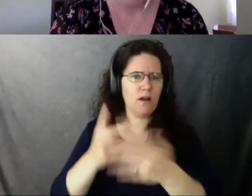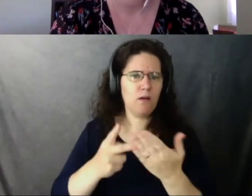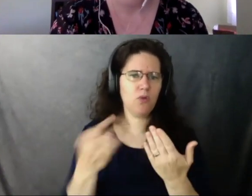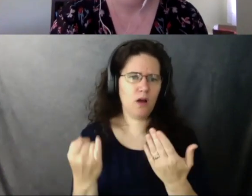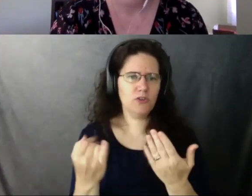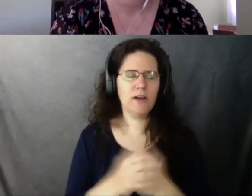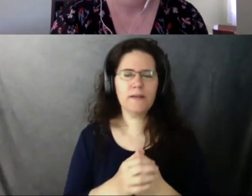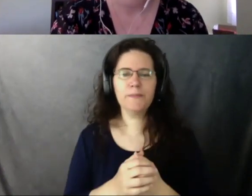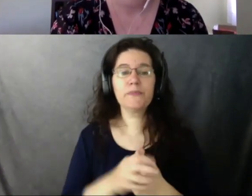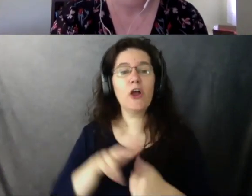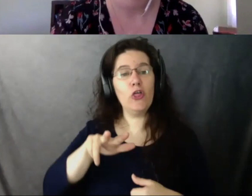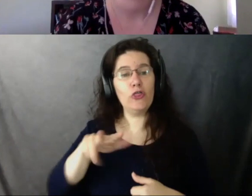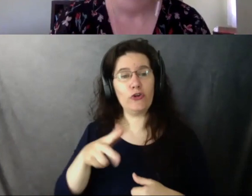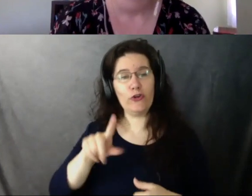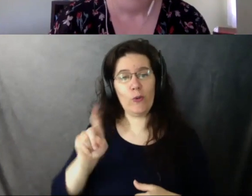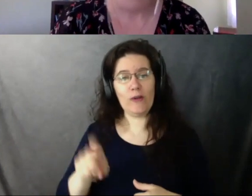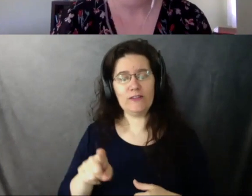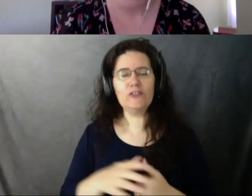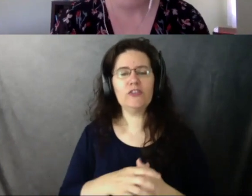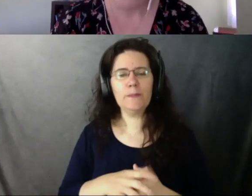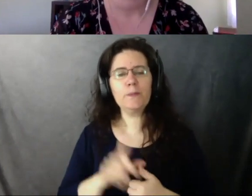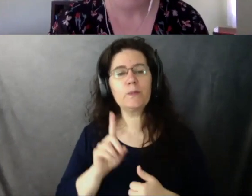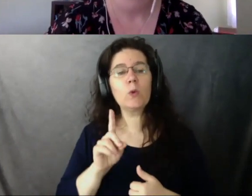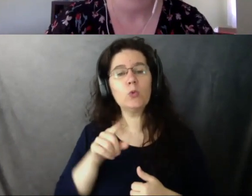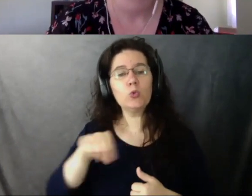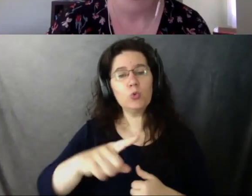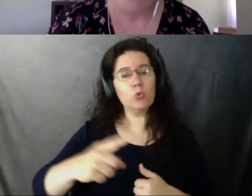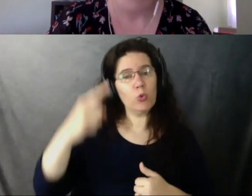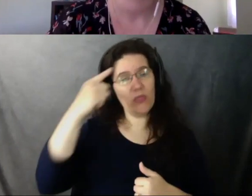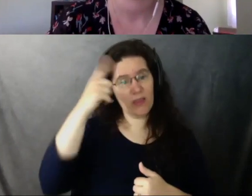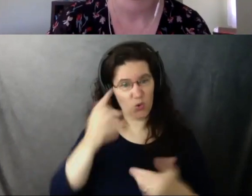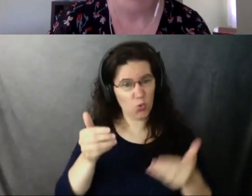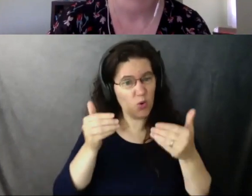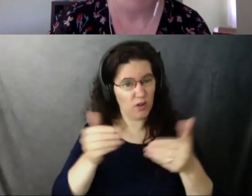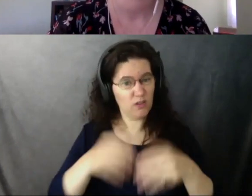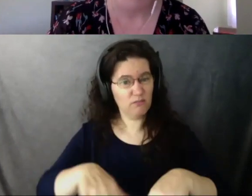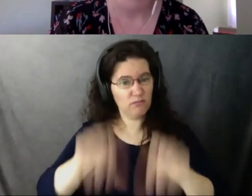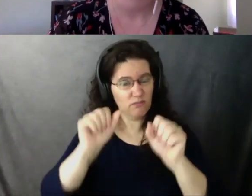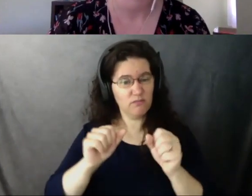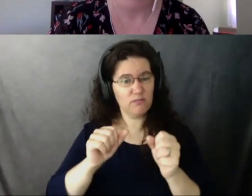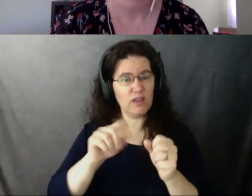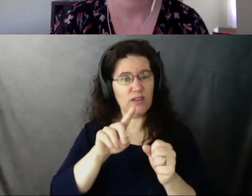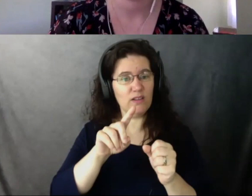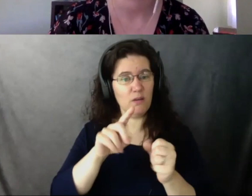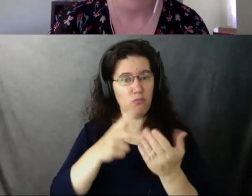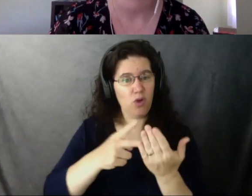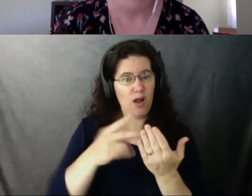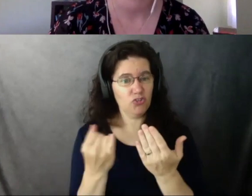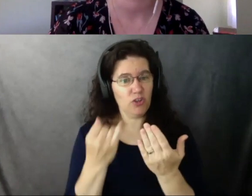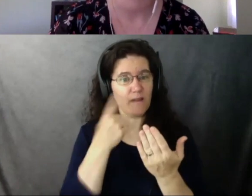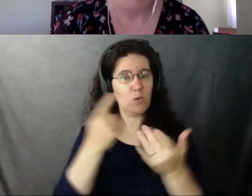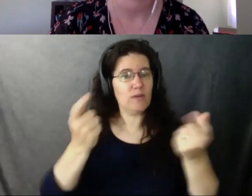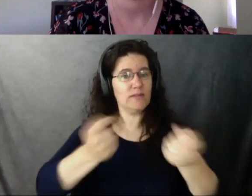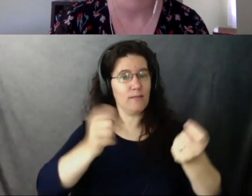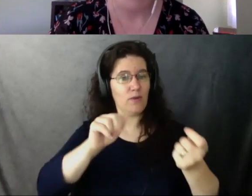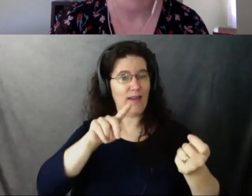Moise, please launch the third poll. Thank you. Do you anticipate leading a disability-centered and inclusive project to celebrate the ADA